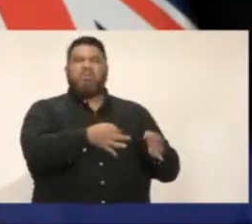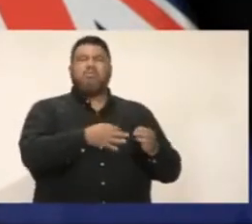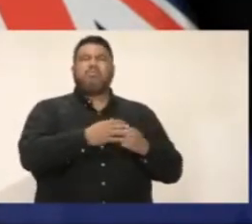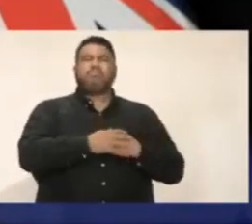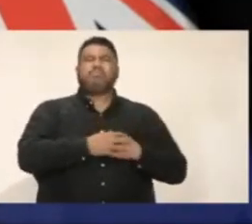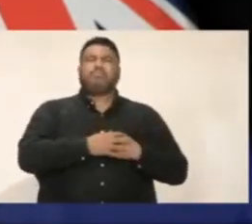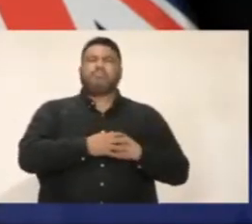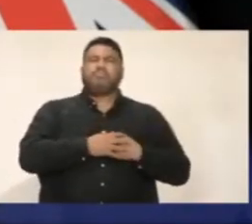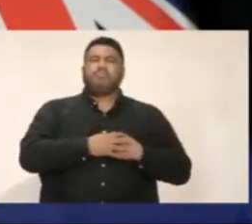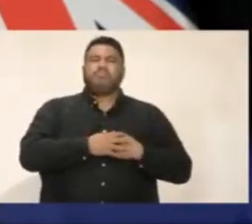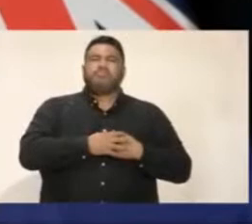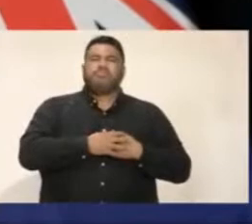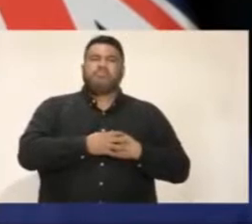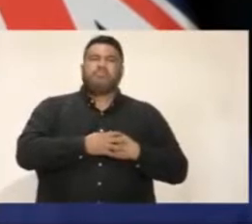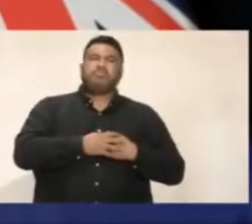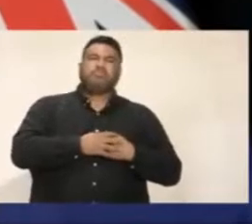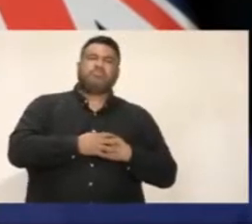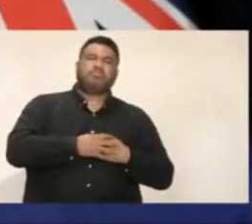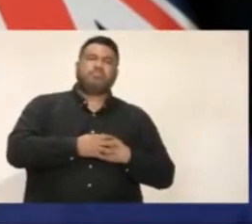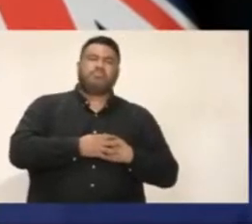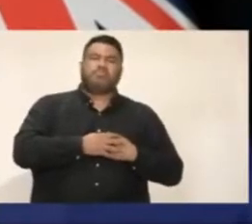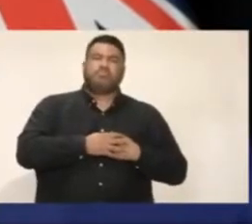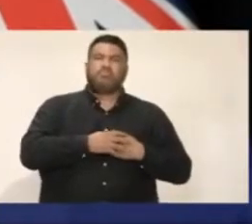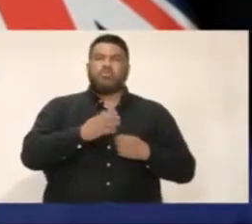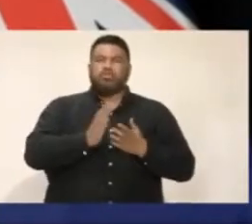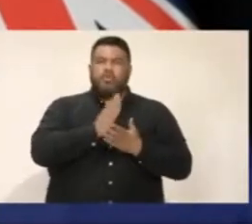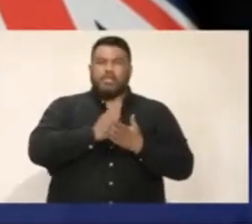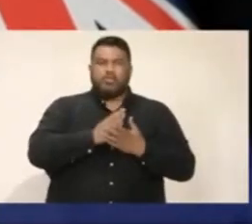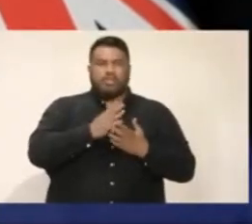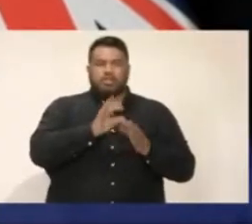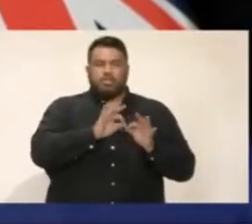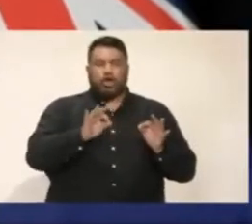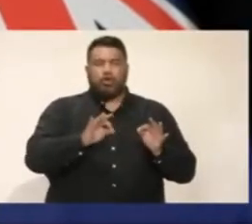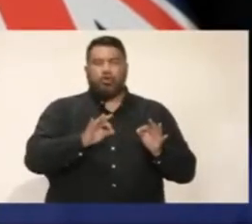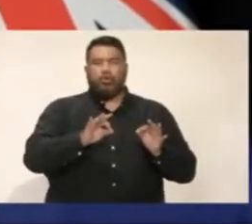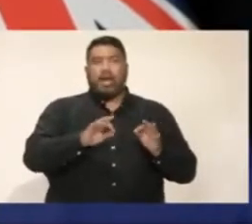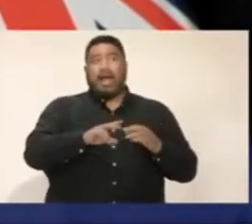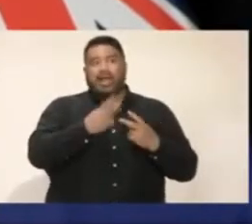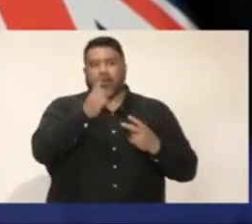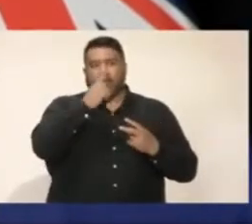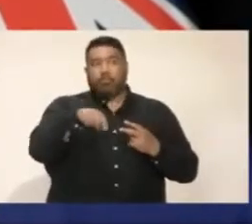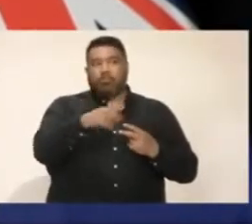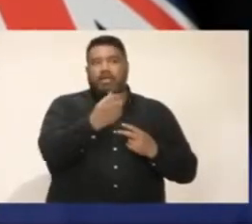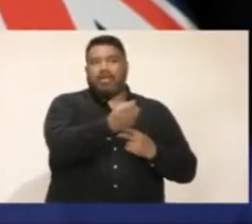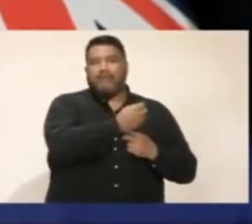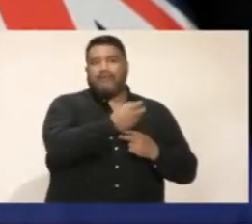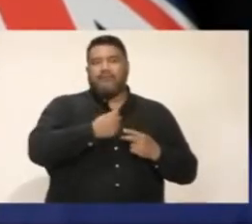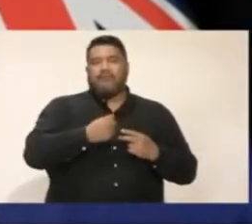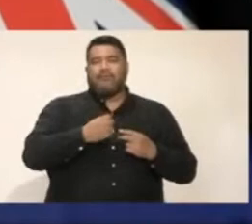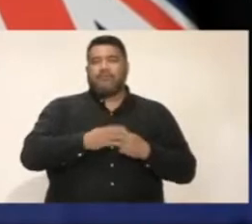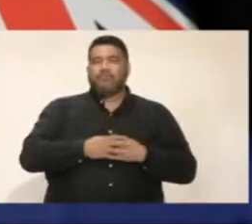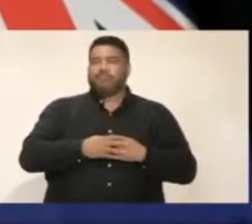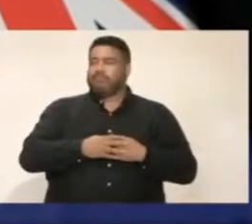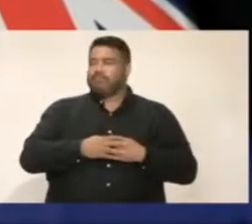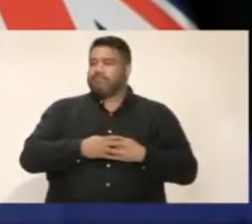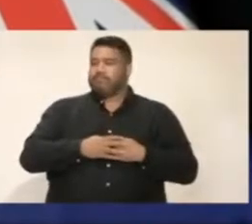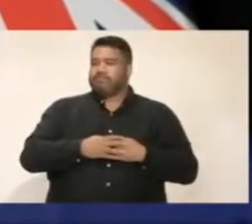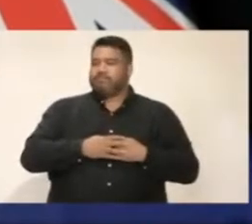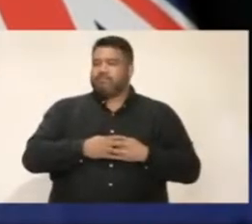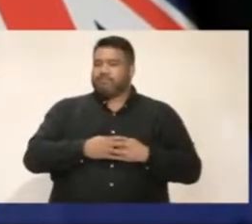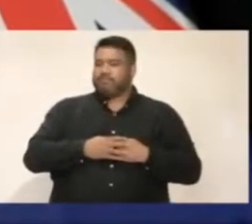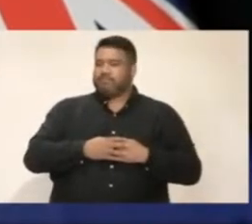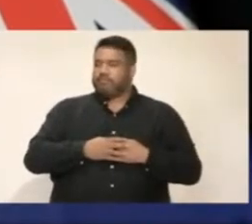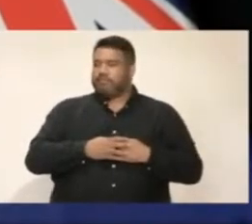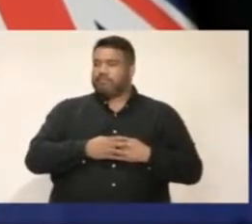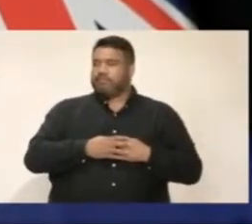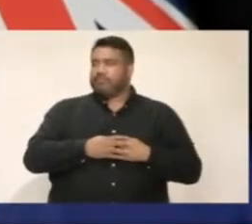through to the start of that small sort of subcluster? And that's what we're working on at the moment. So people in that